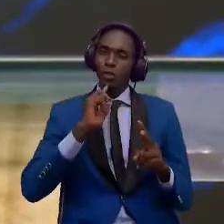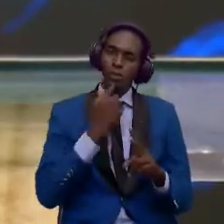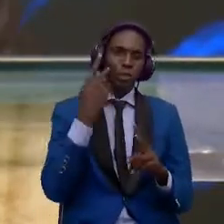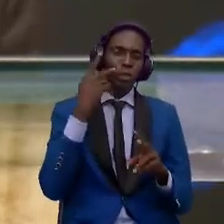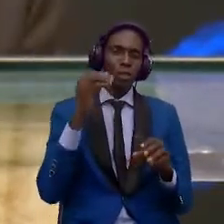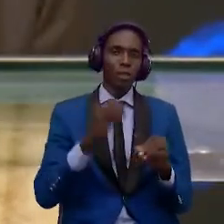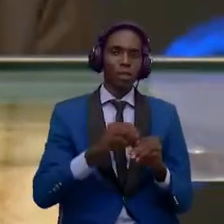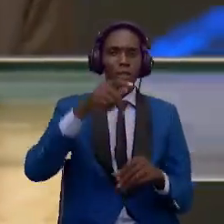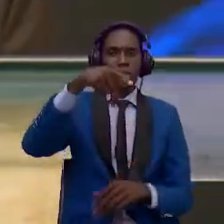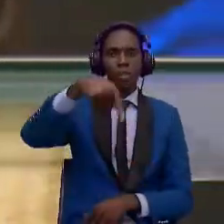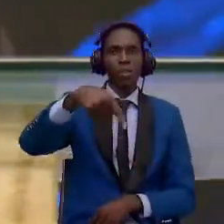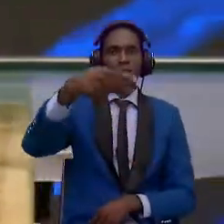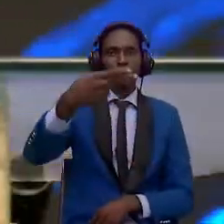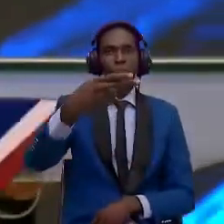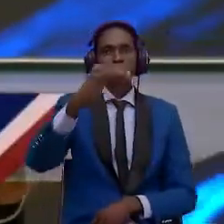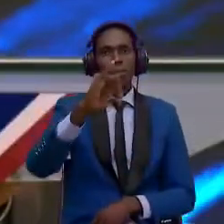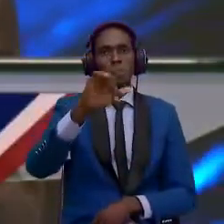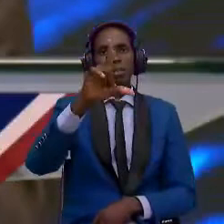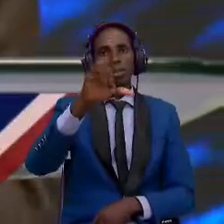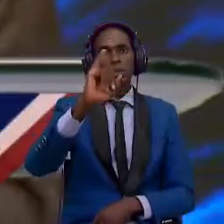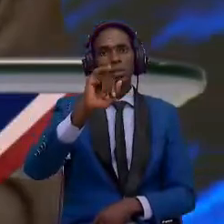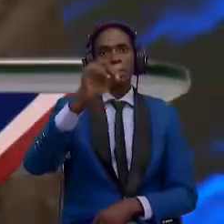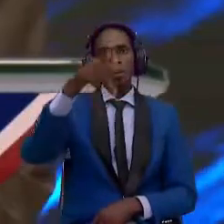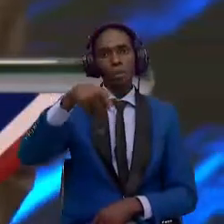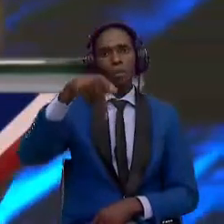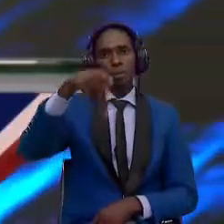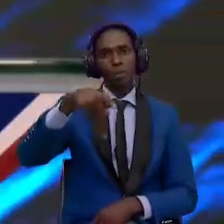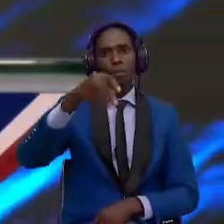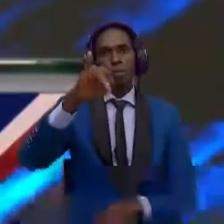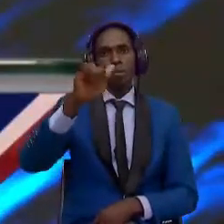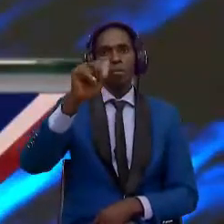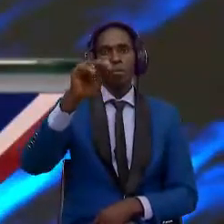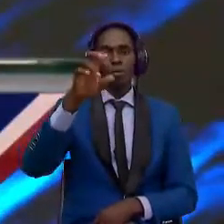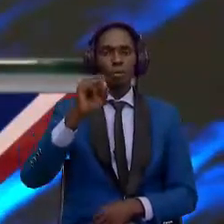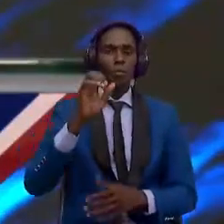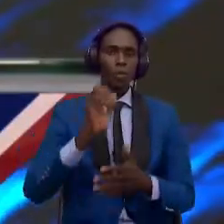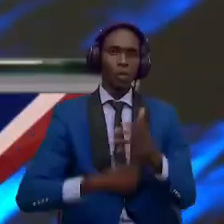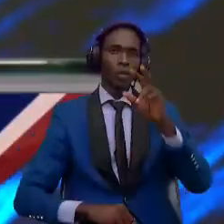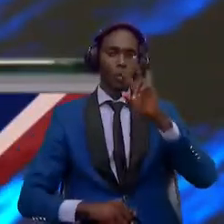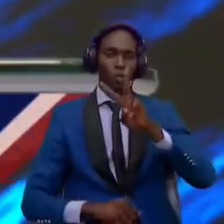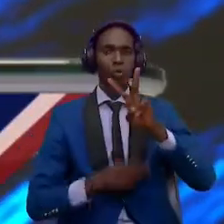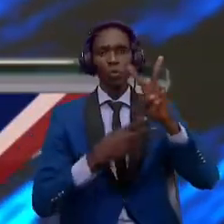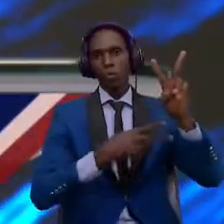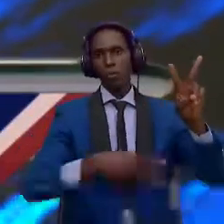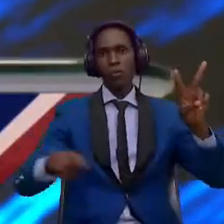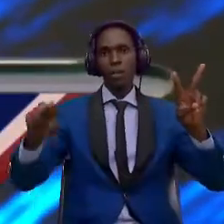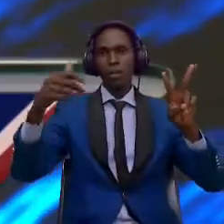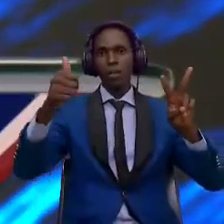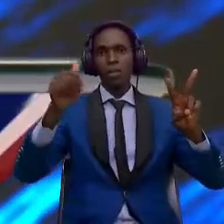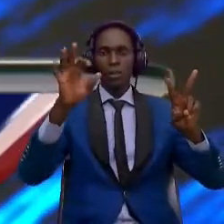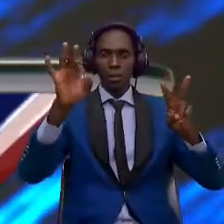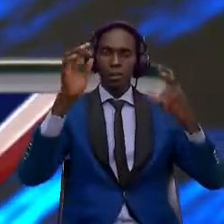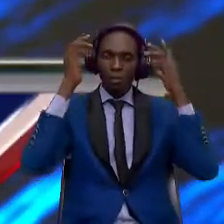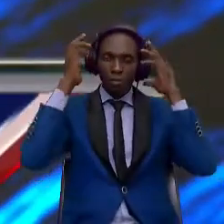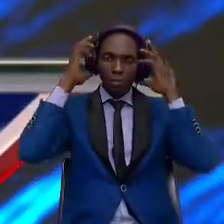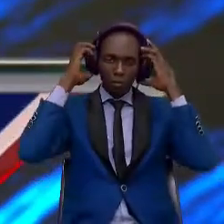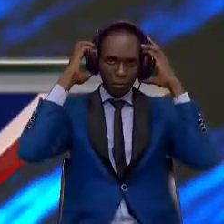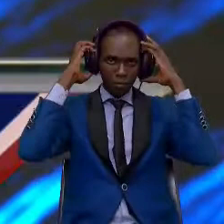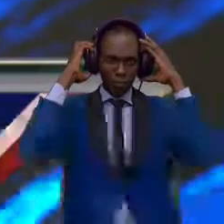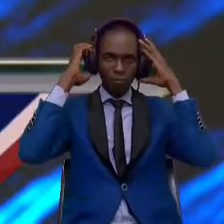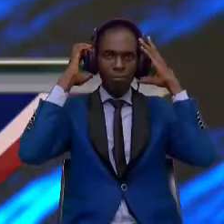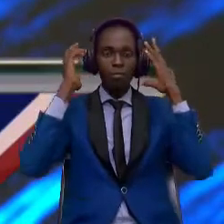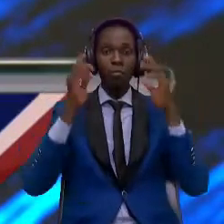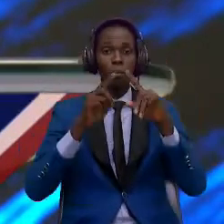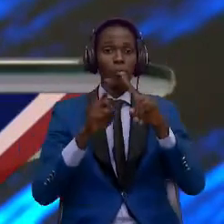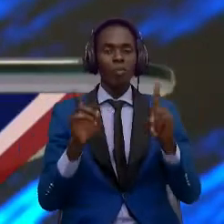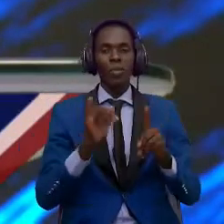19. Philippians chapter 2, we're reading from verse 19. But I trust